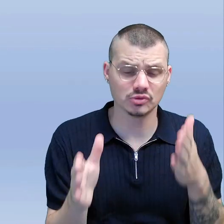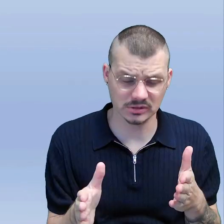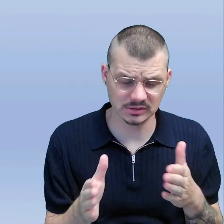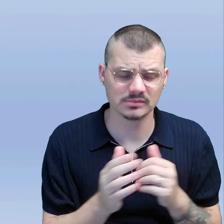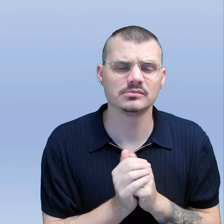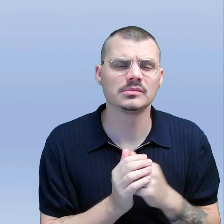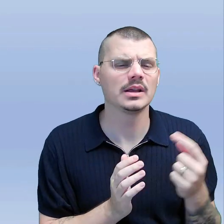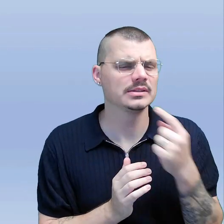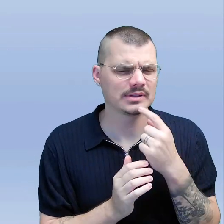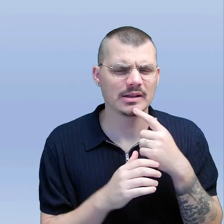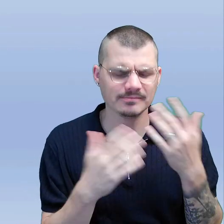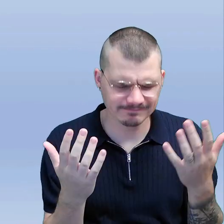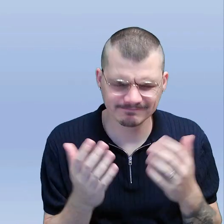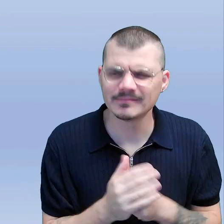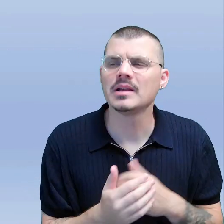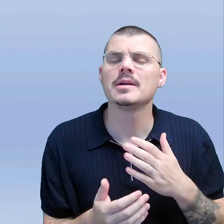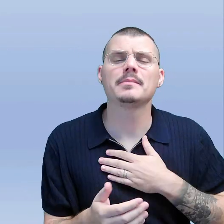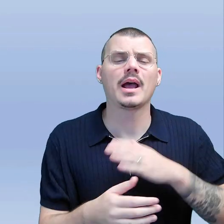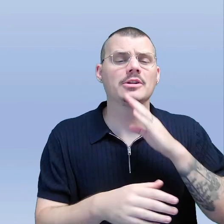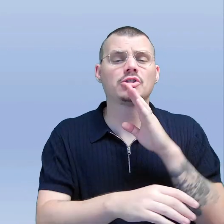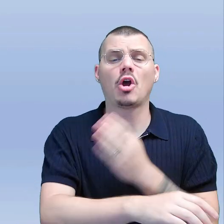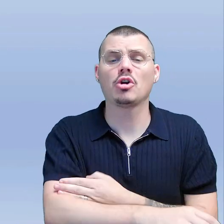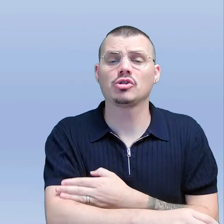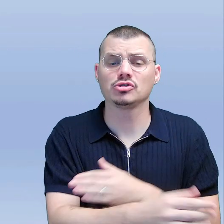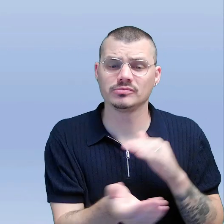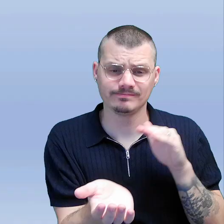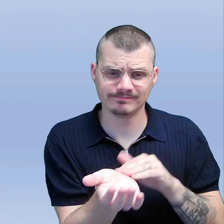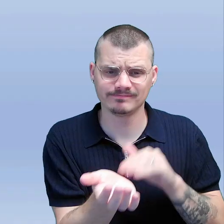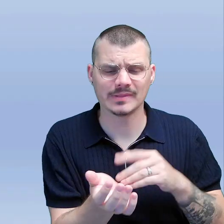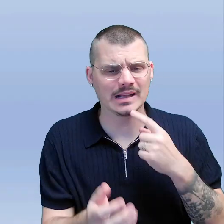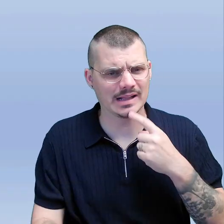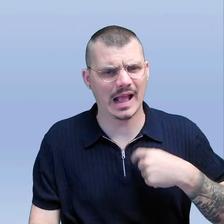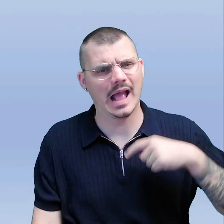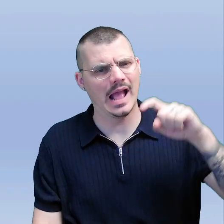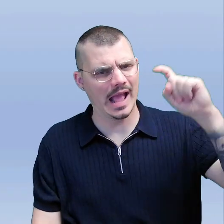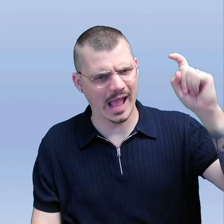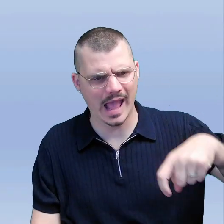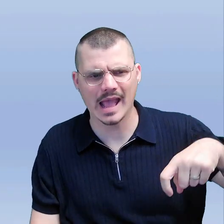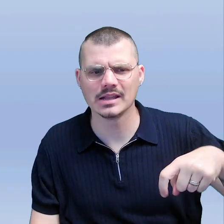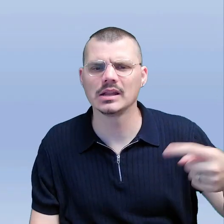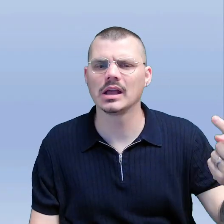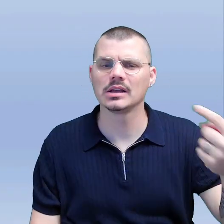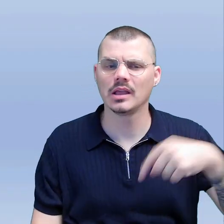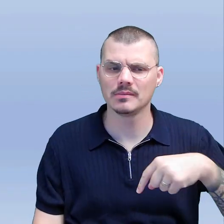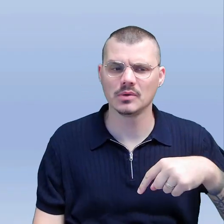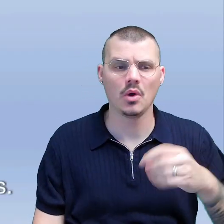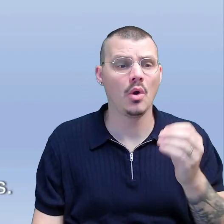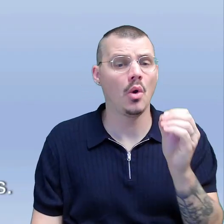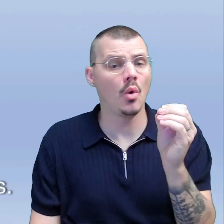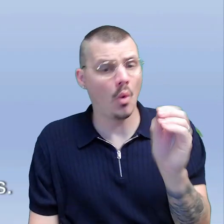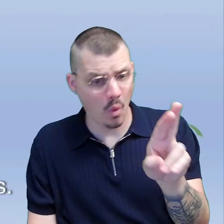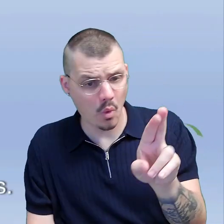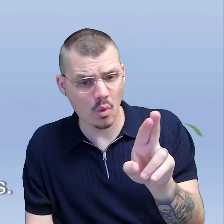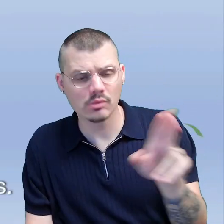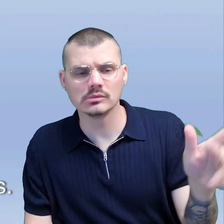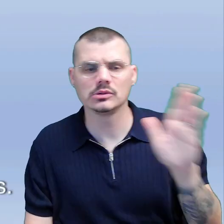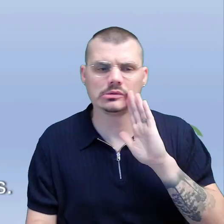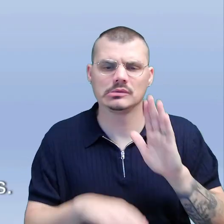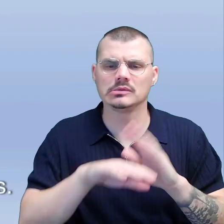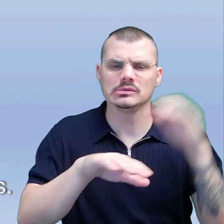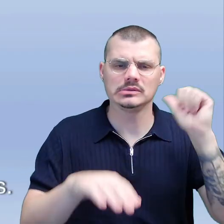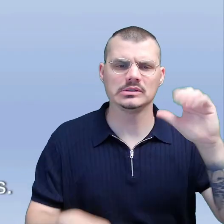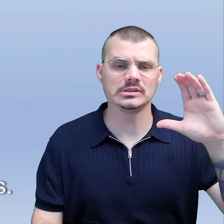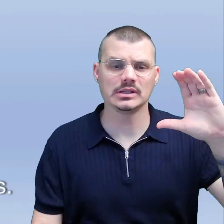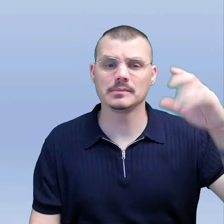say, my daughter's pediatrician said I had to come here, or he would call Child